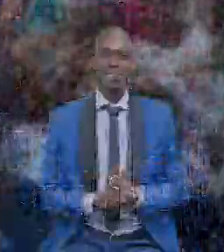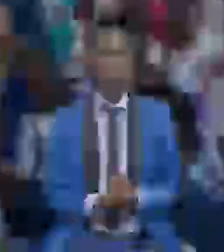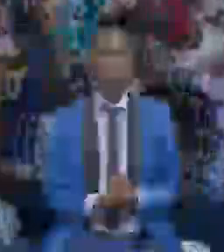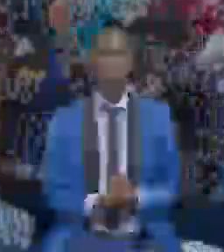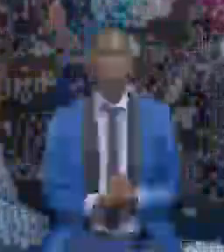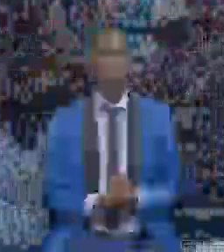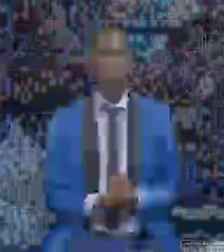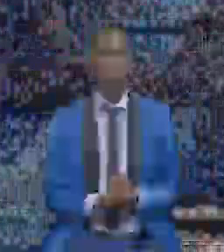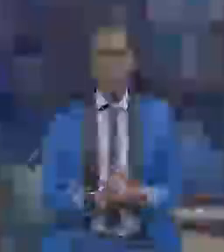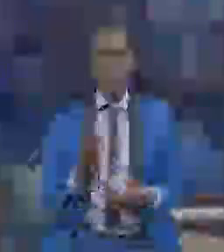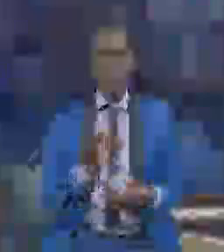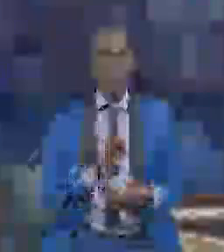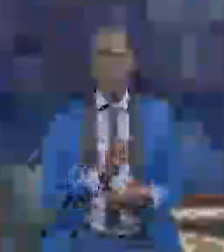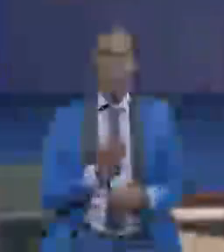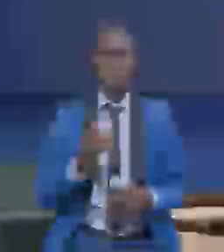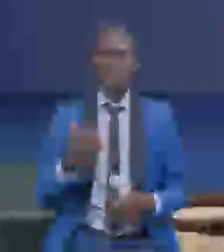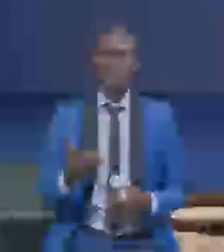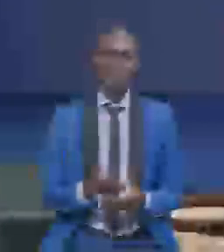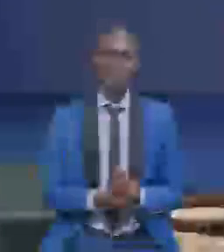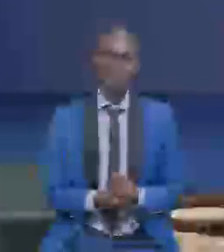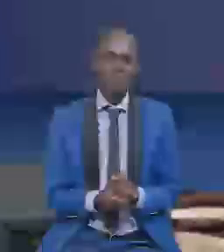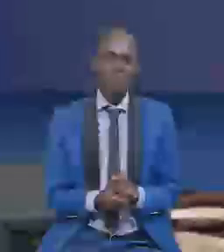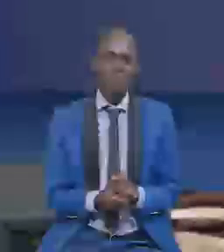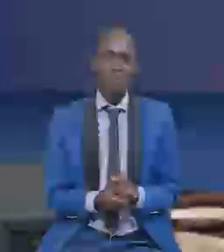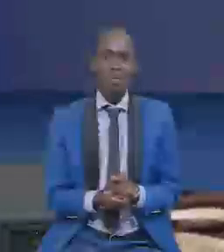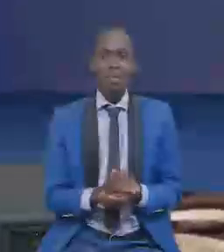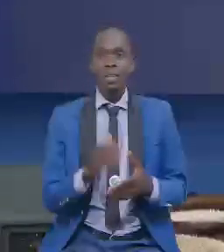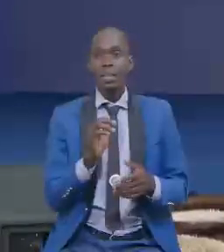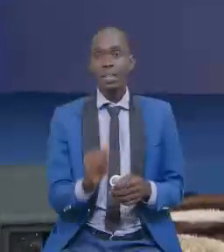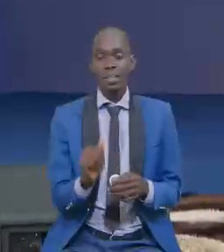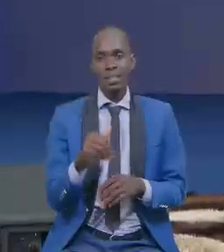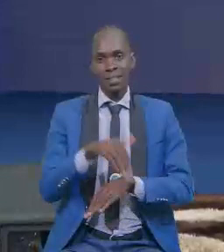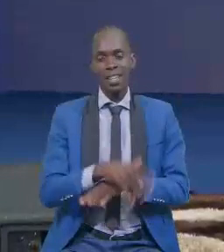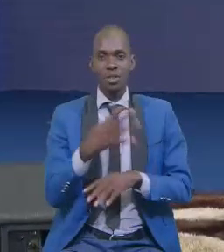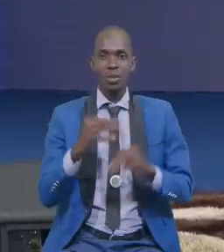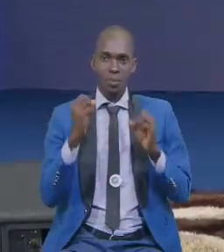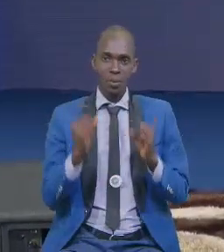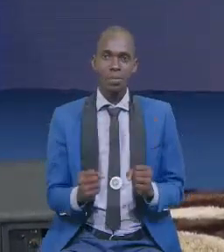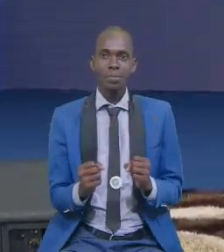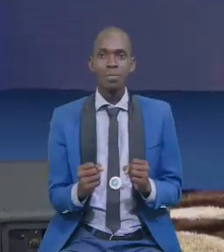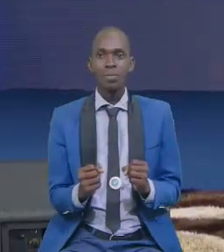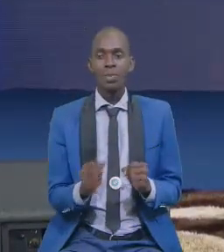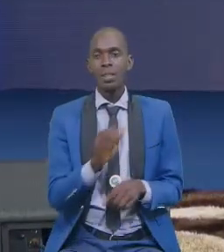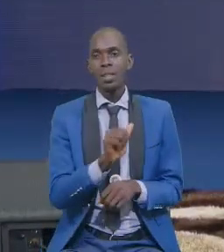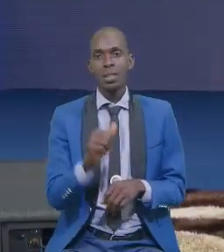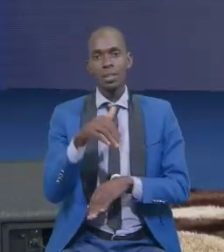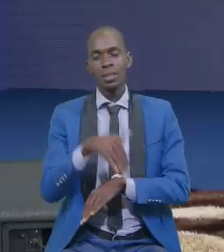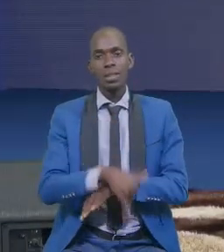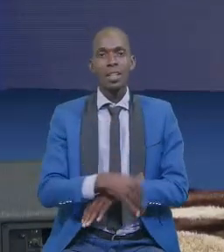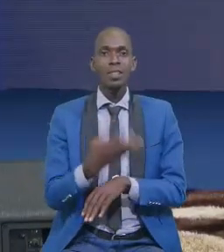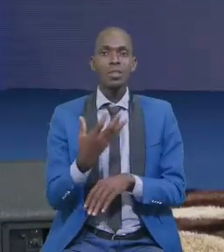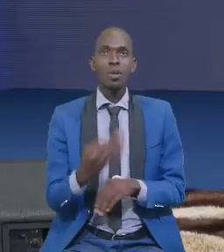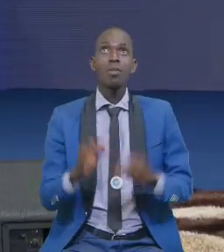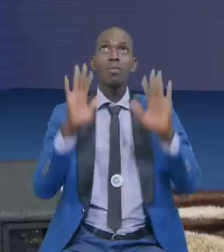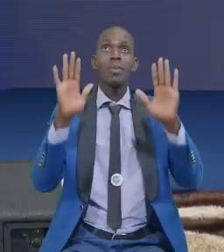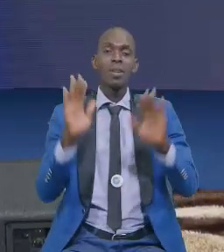I welcome you tonight. A night of power, a night of miracle,